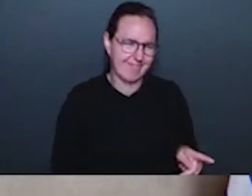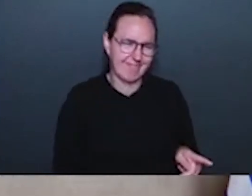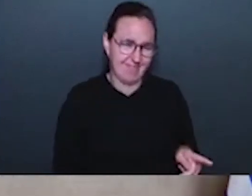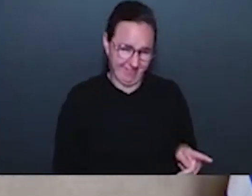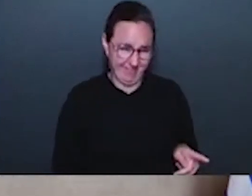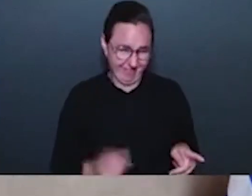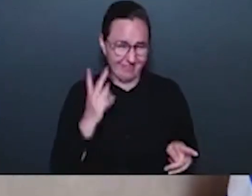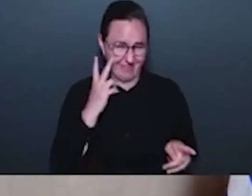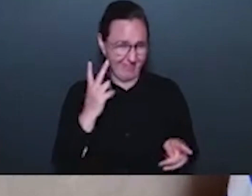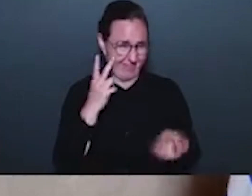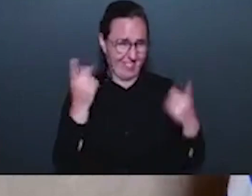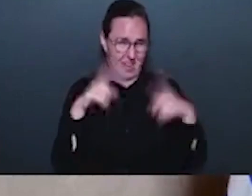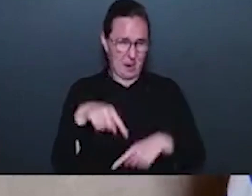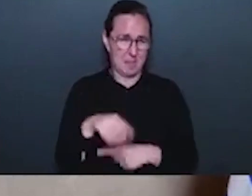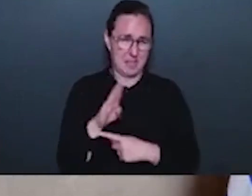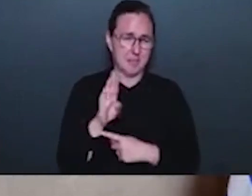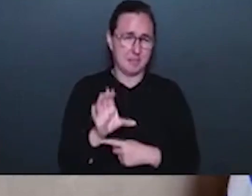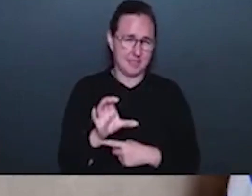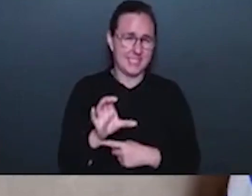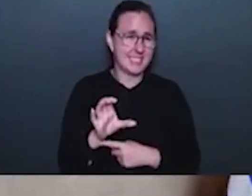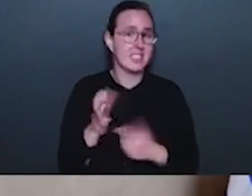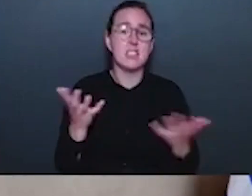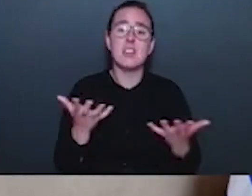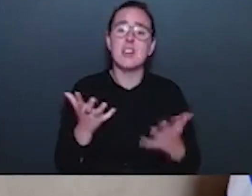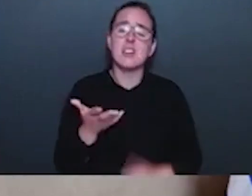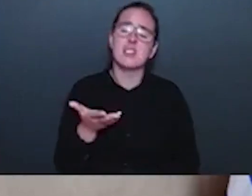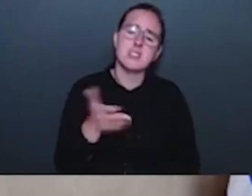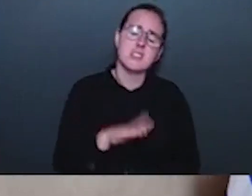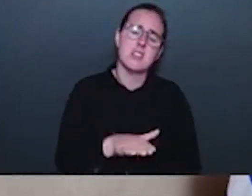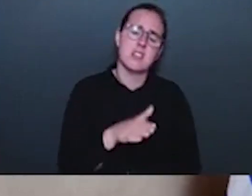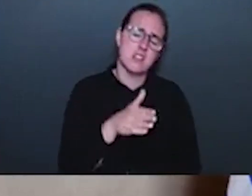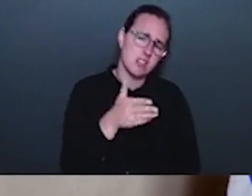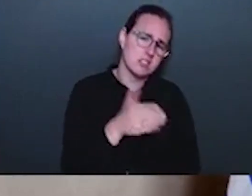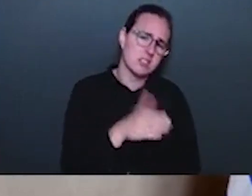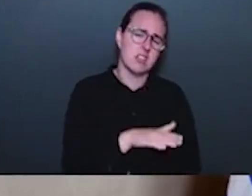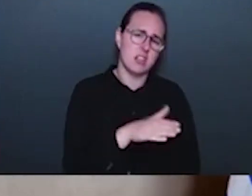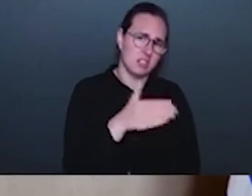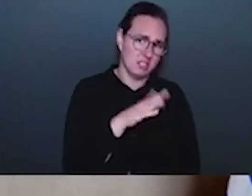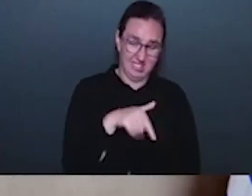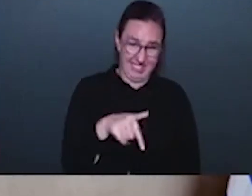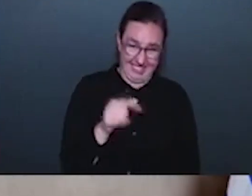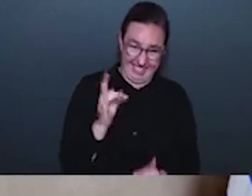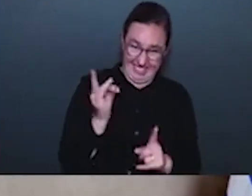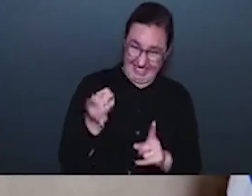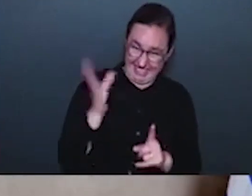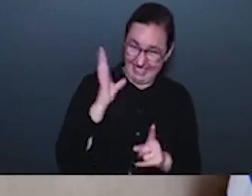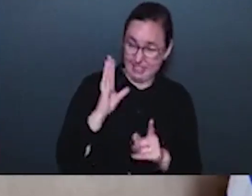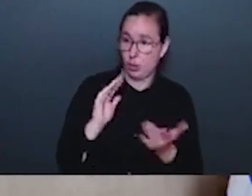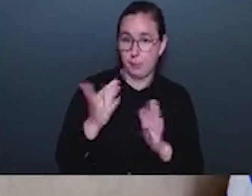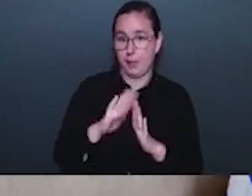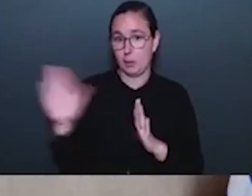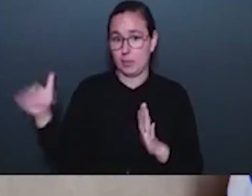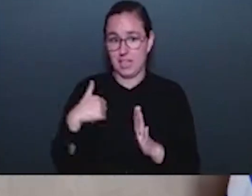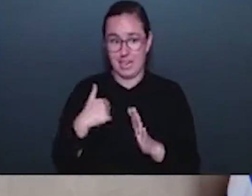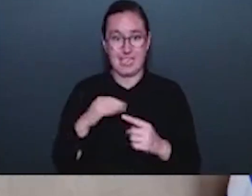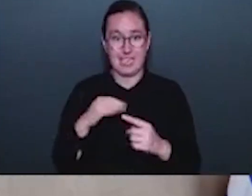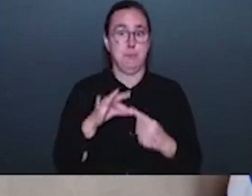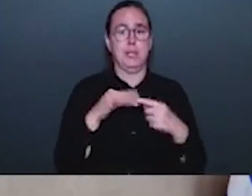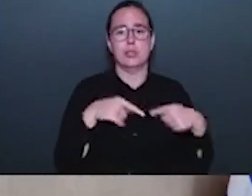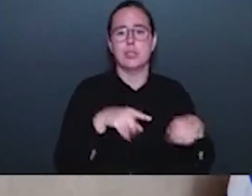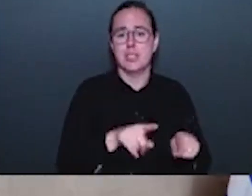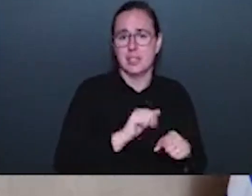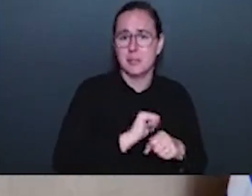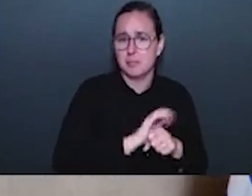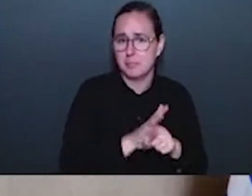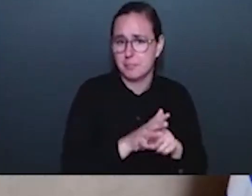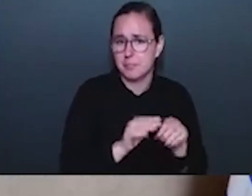I was there as the provincial and federal governments announced that BC had received our 3-year exemption to decriminalize personal